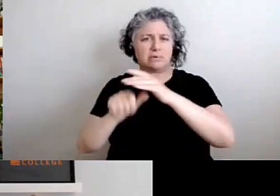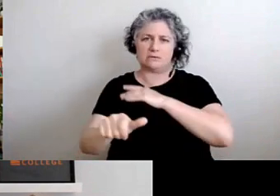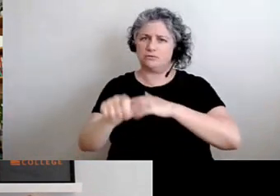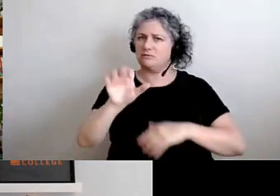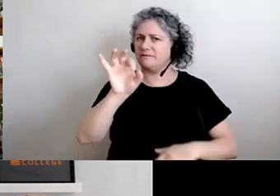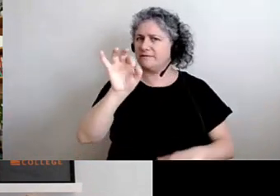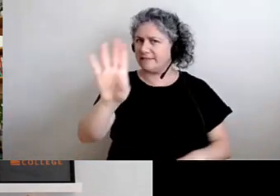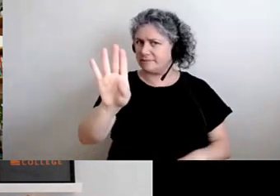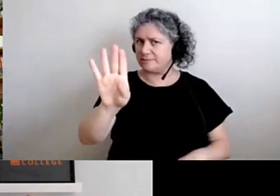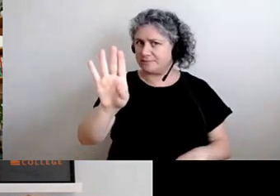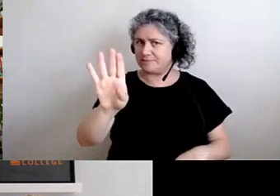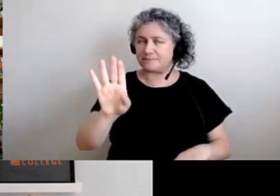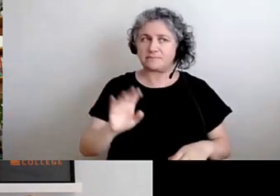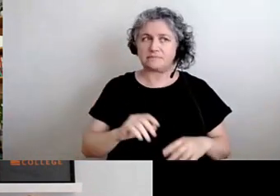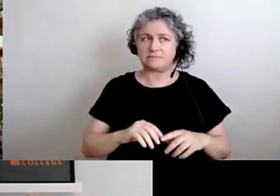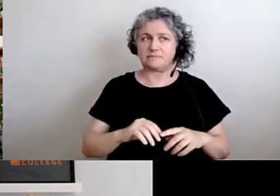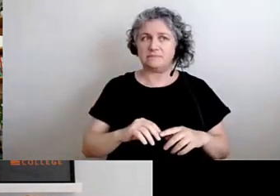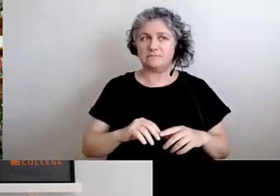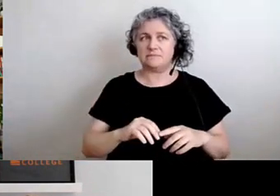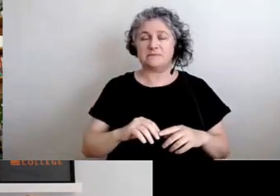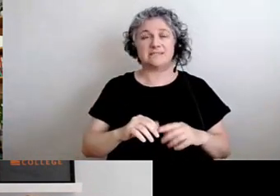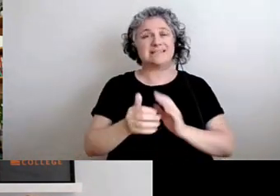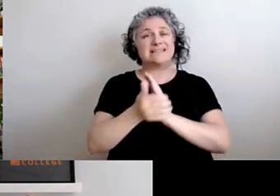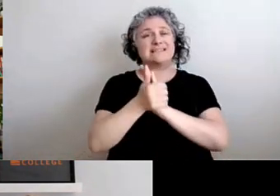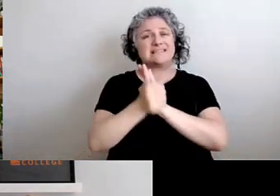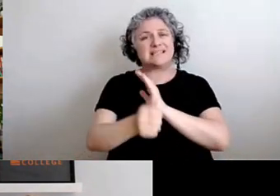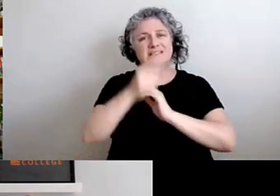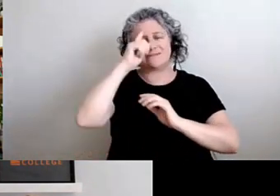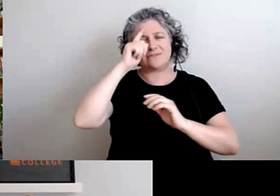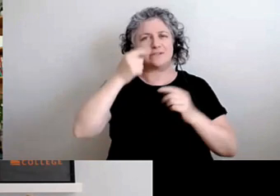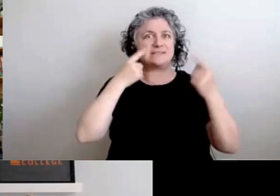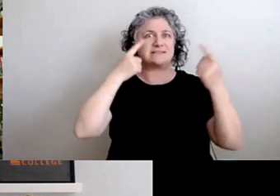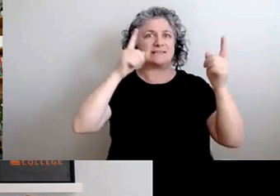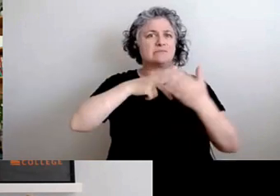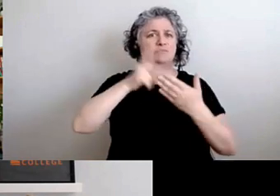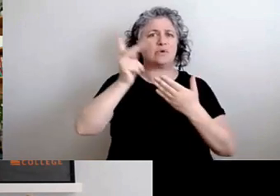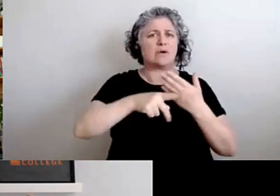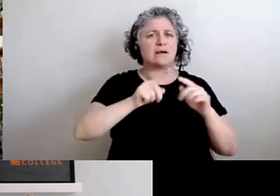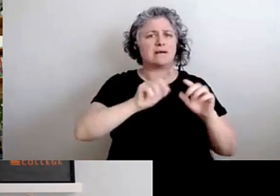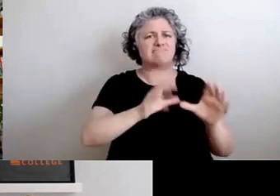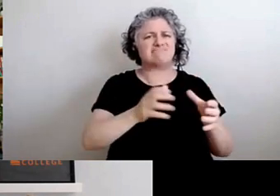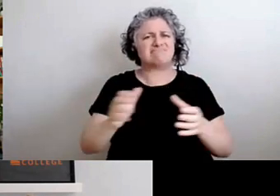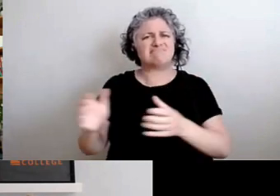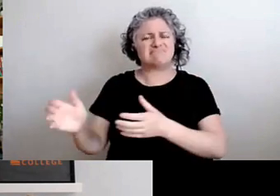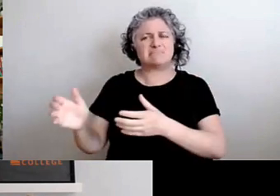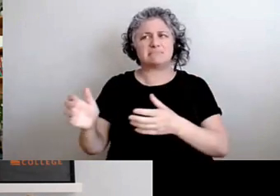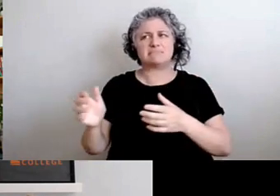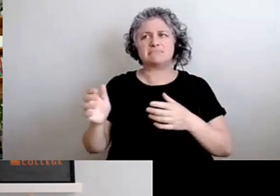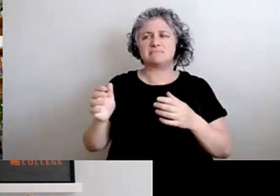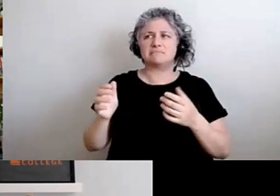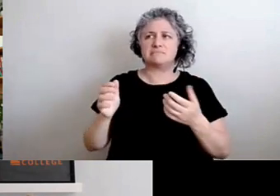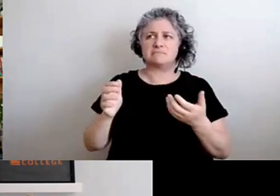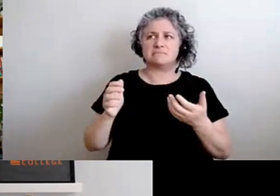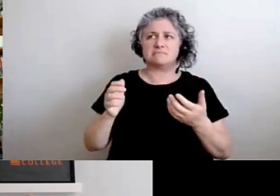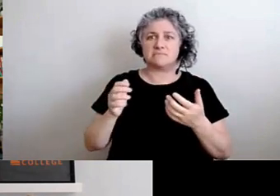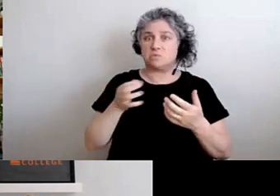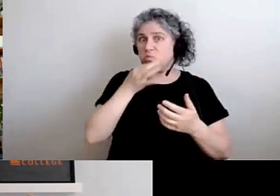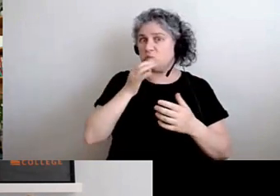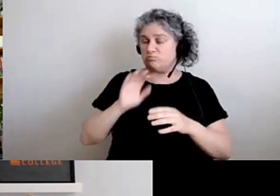and with different skills for success programs coming up, those groups sound like actually a